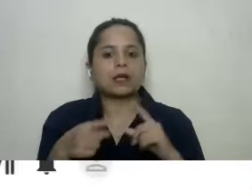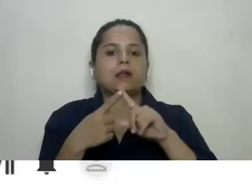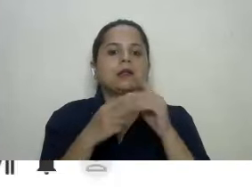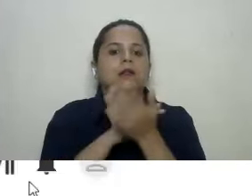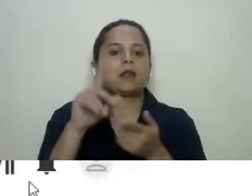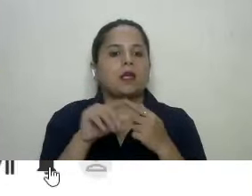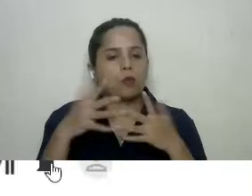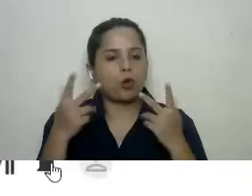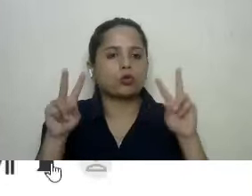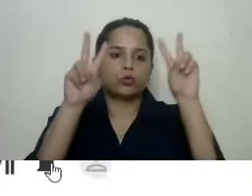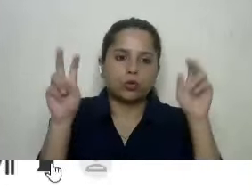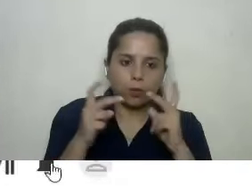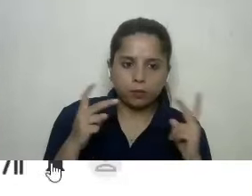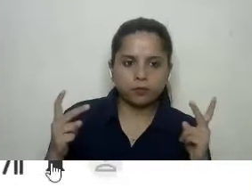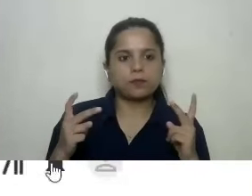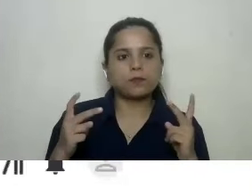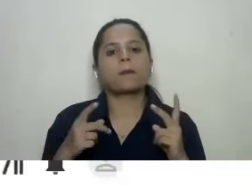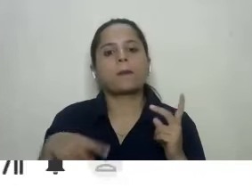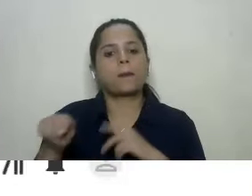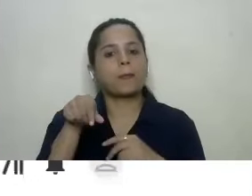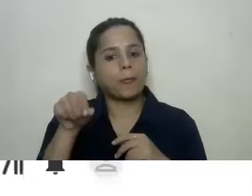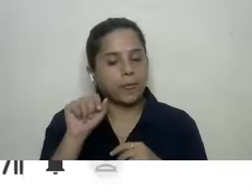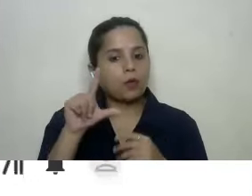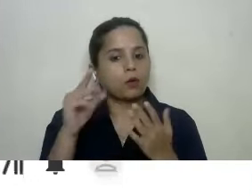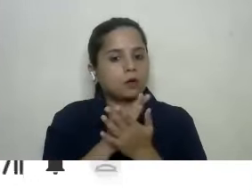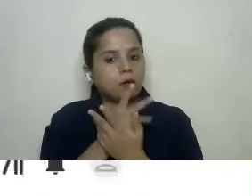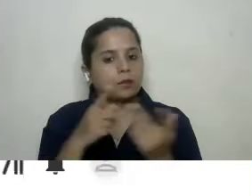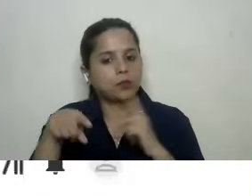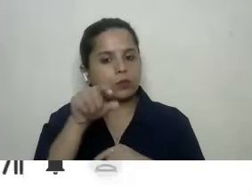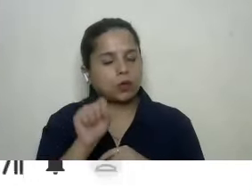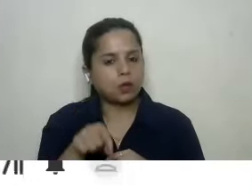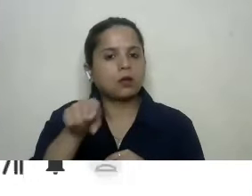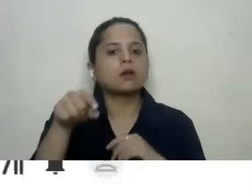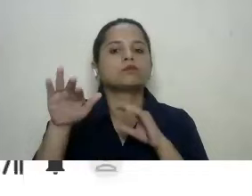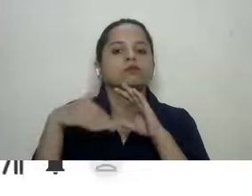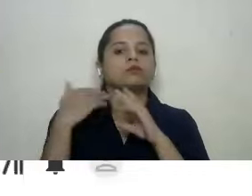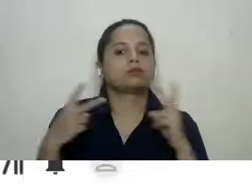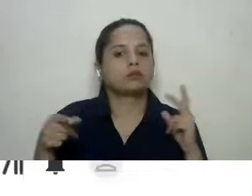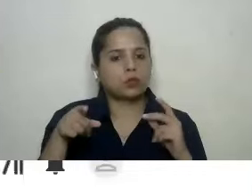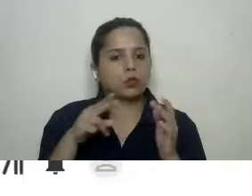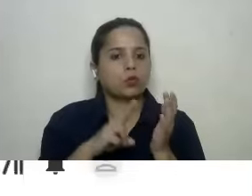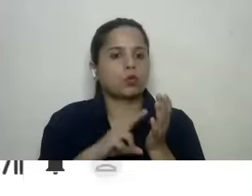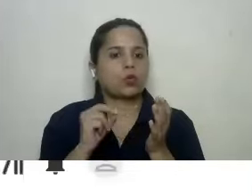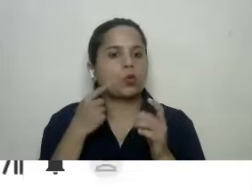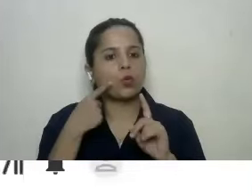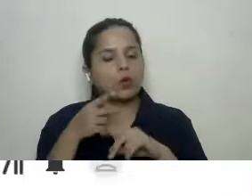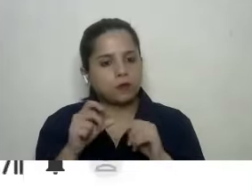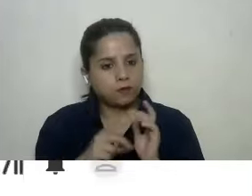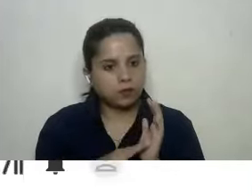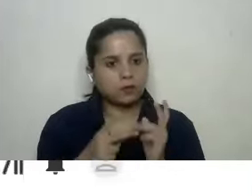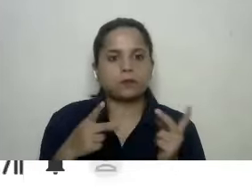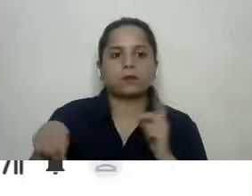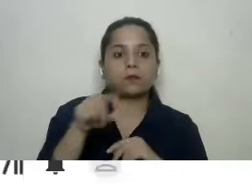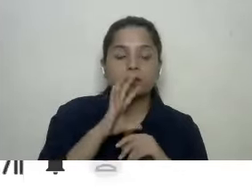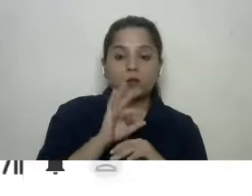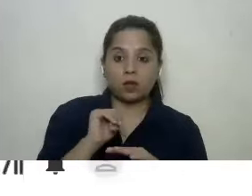topic. So create your own library, and you can also receive notifications because it is the students. If you have set up an